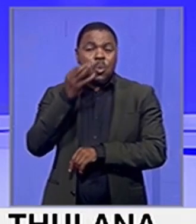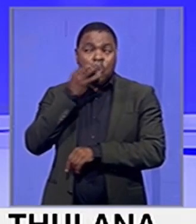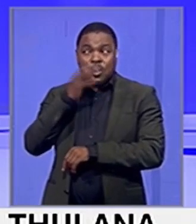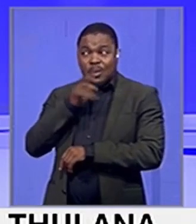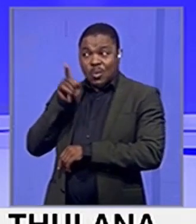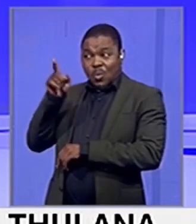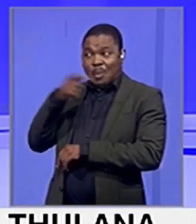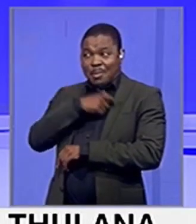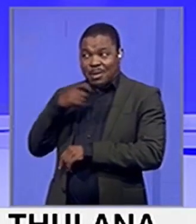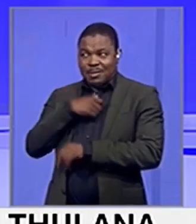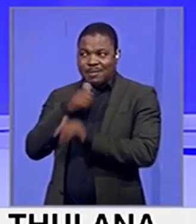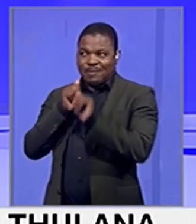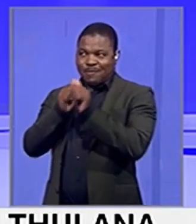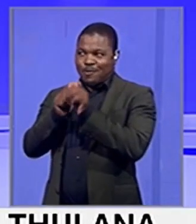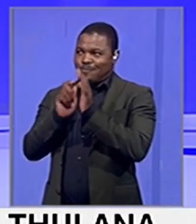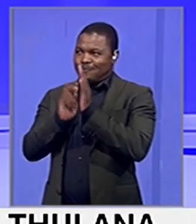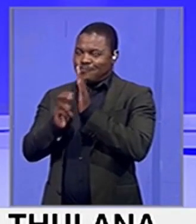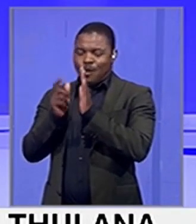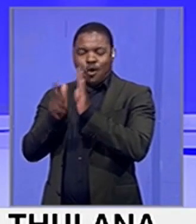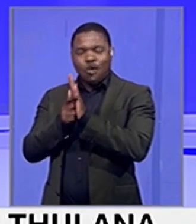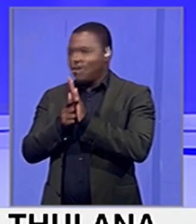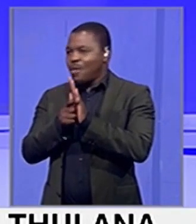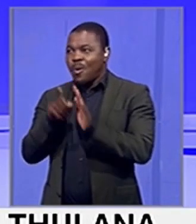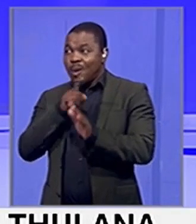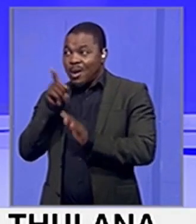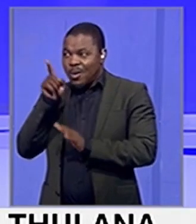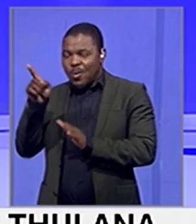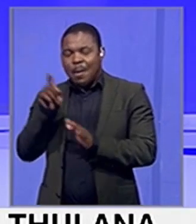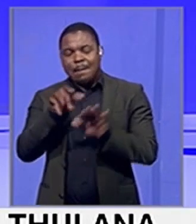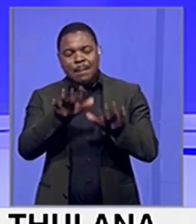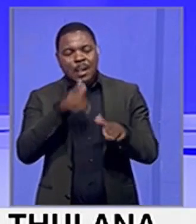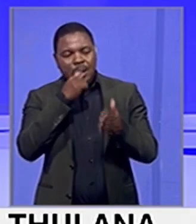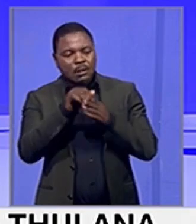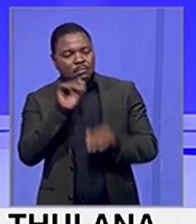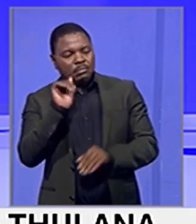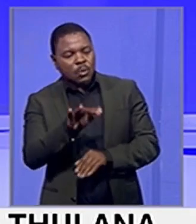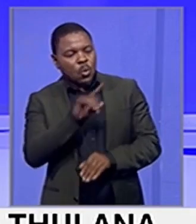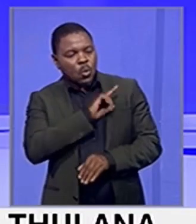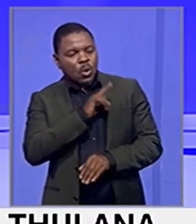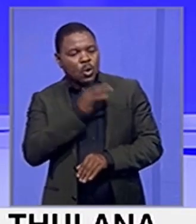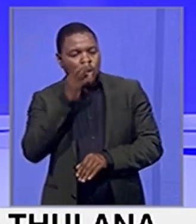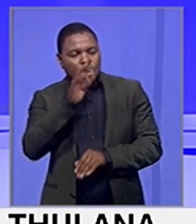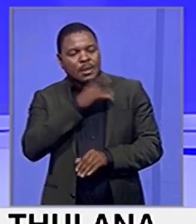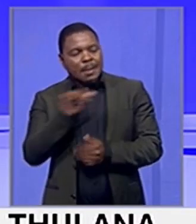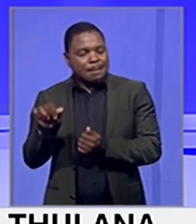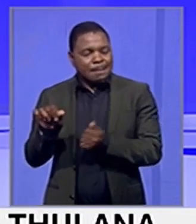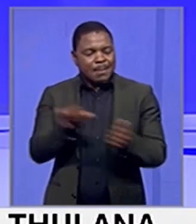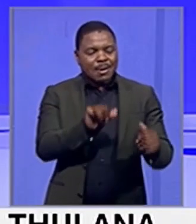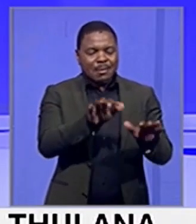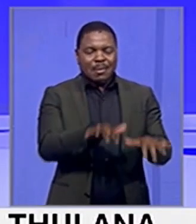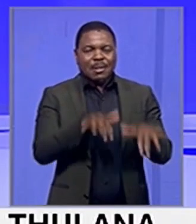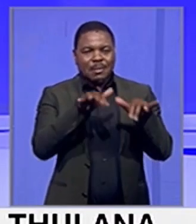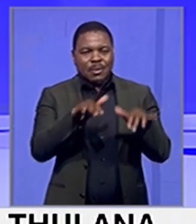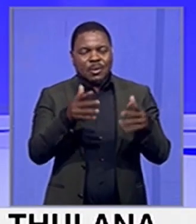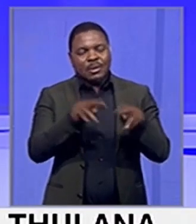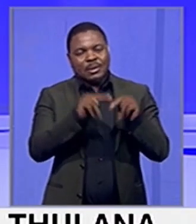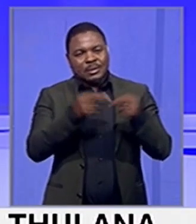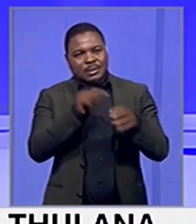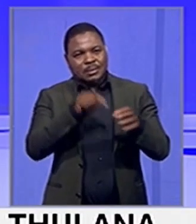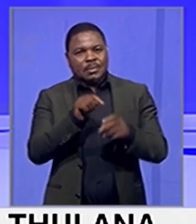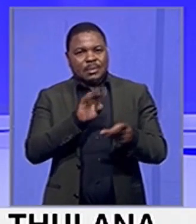latela molao ka go ngwalela palamente gore merero woo o bušetšwe go lekgotlatheramelao la